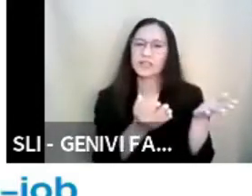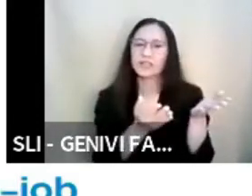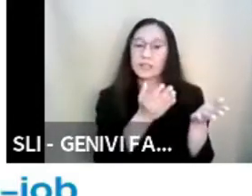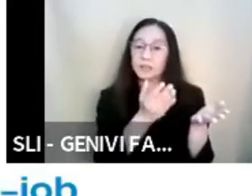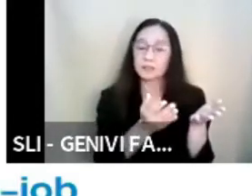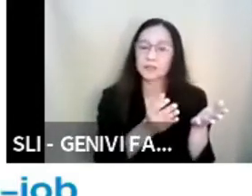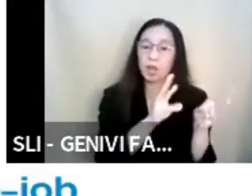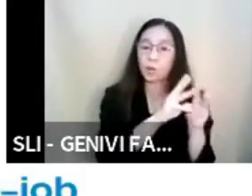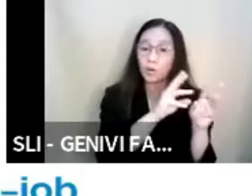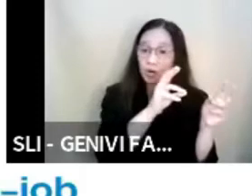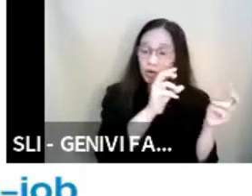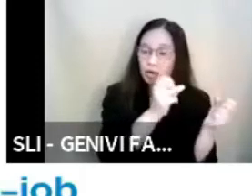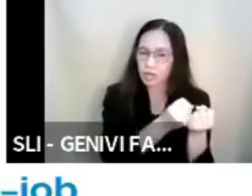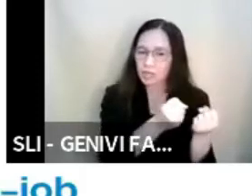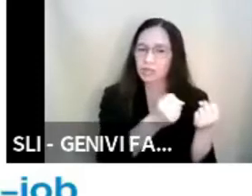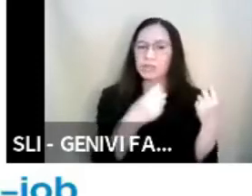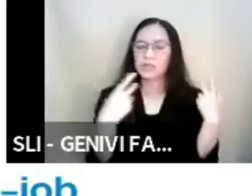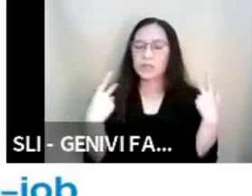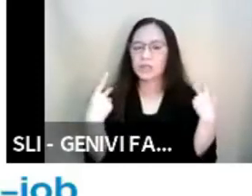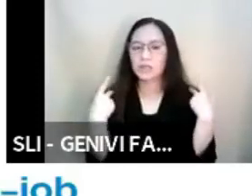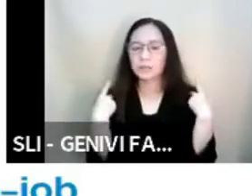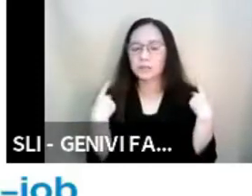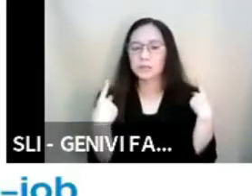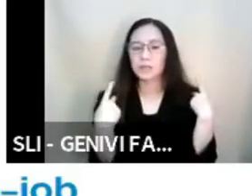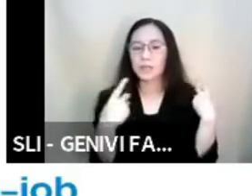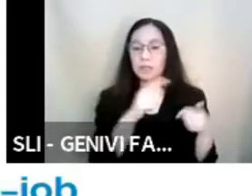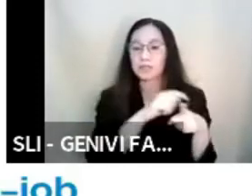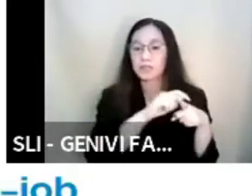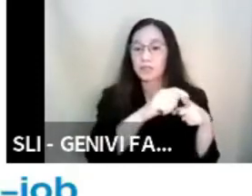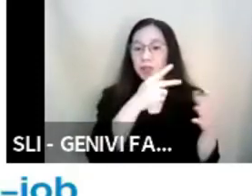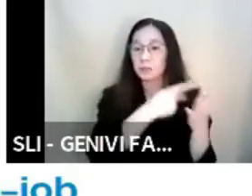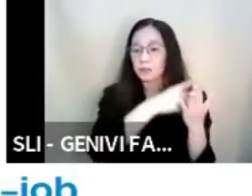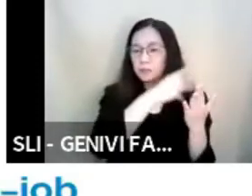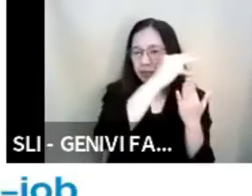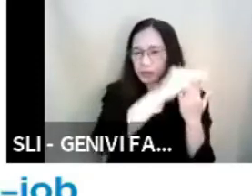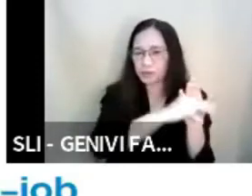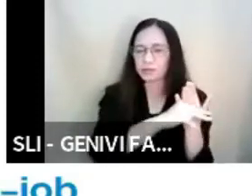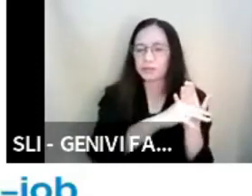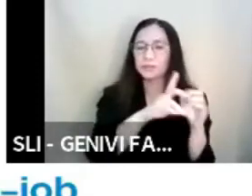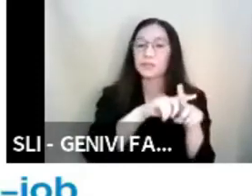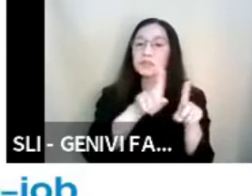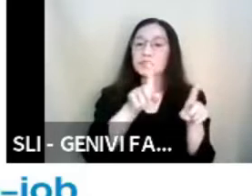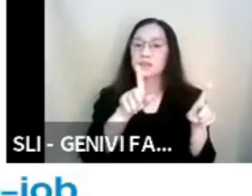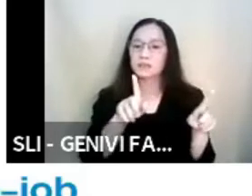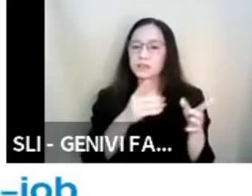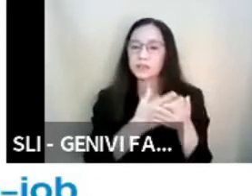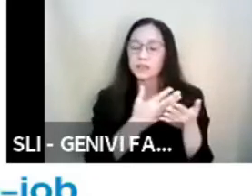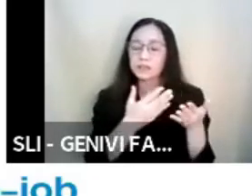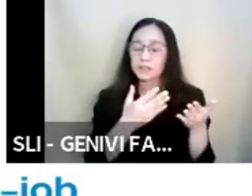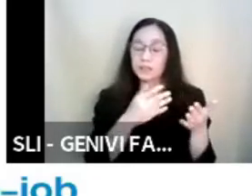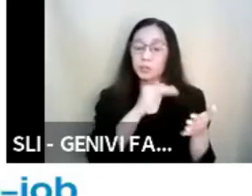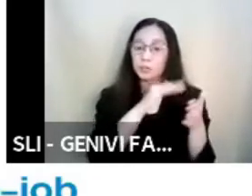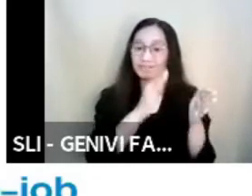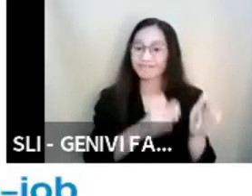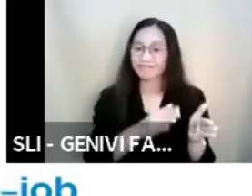workshop, maybe you have an apprenticeship program. These are different things that the students can learn.